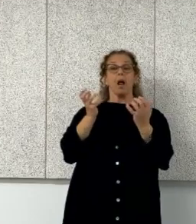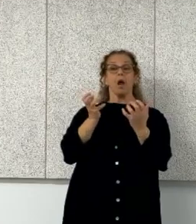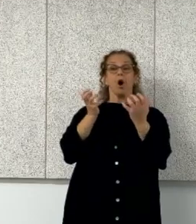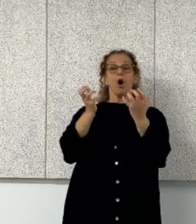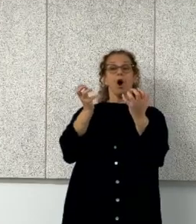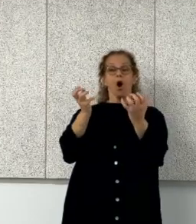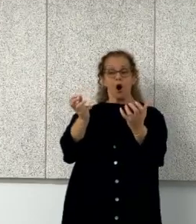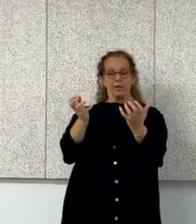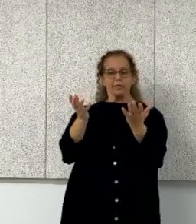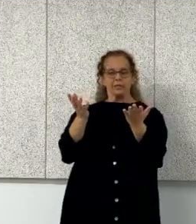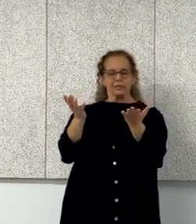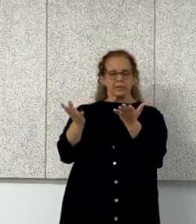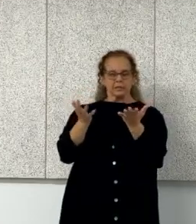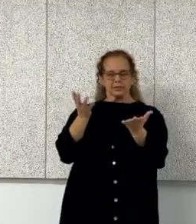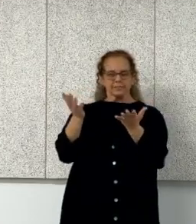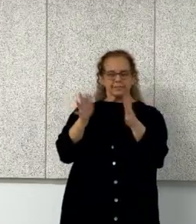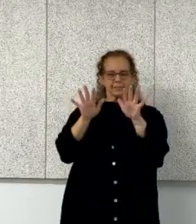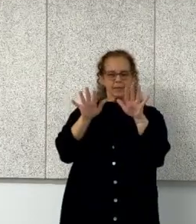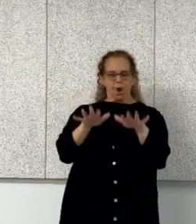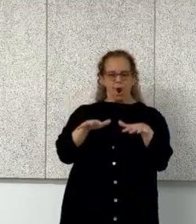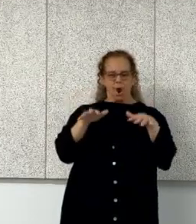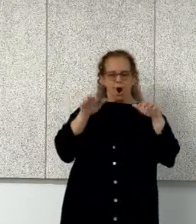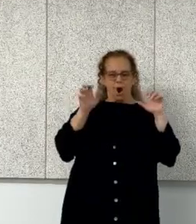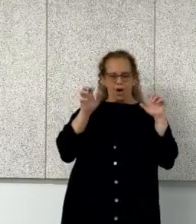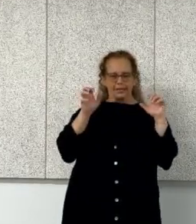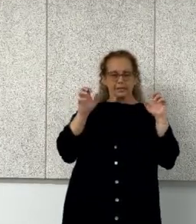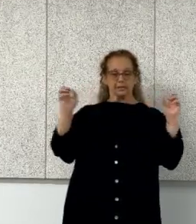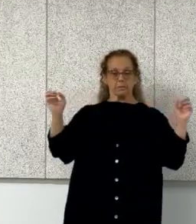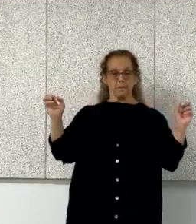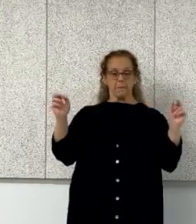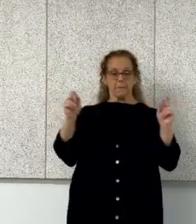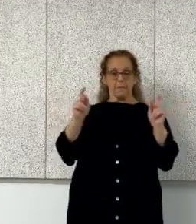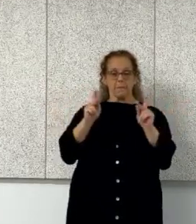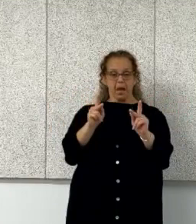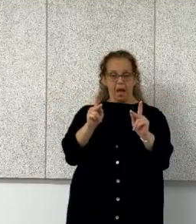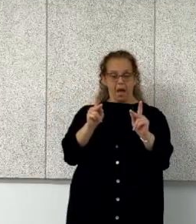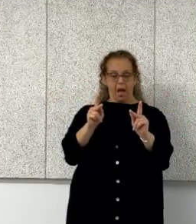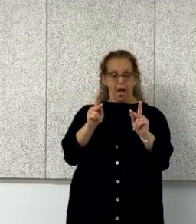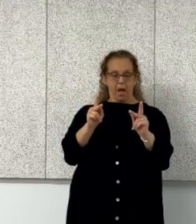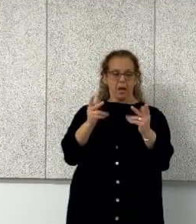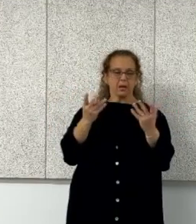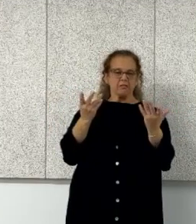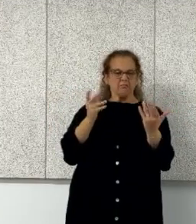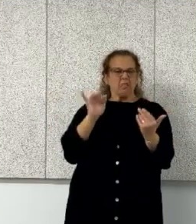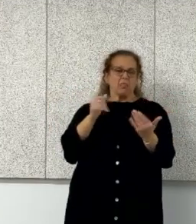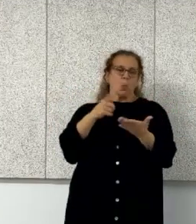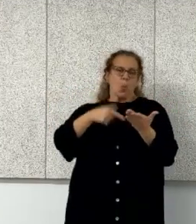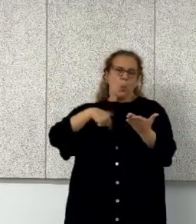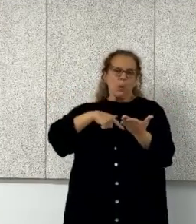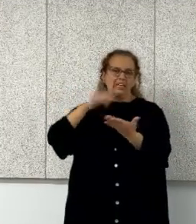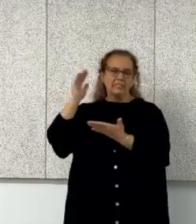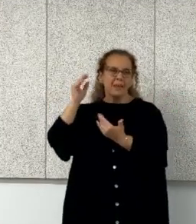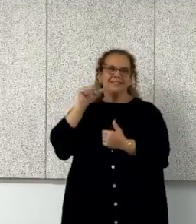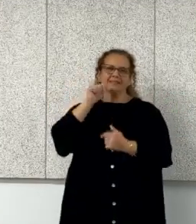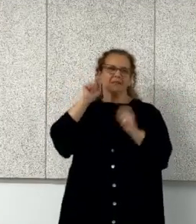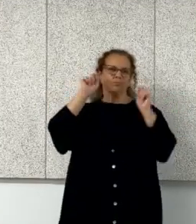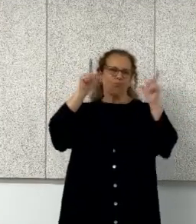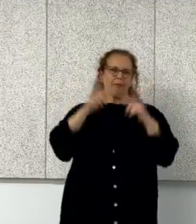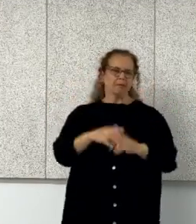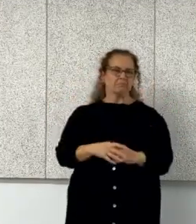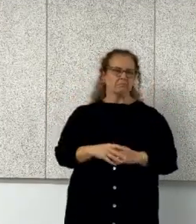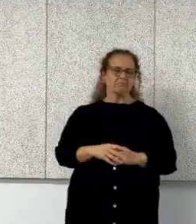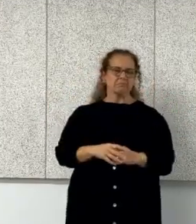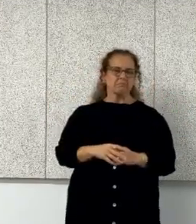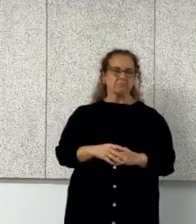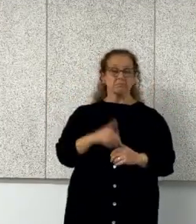where they're going to be. Like the audiences that have returned are really what we expect to have returned. And this isn't surprising to us because